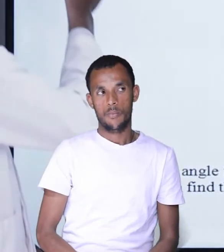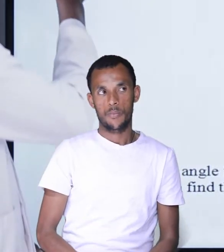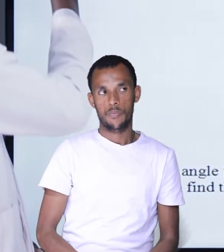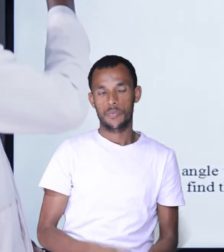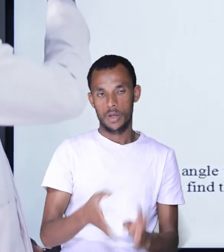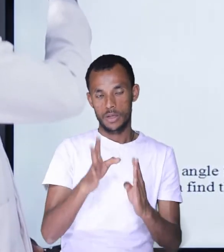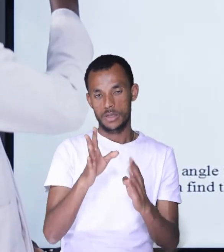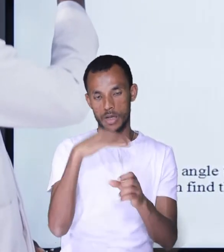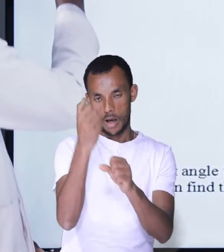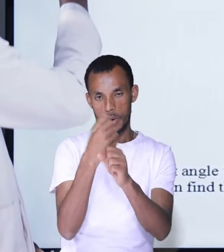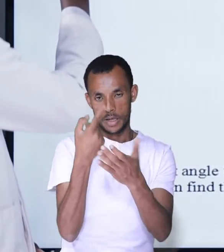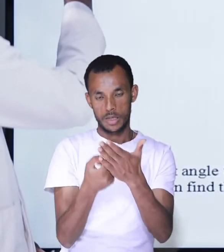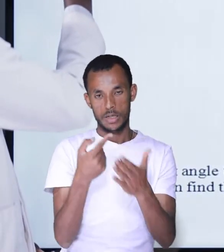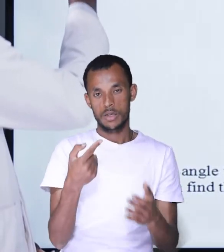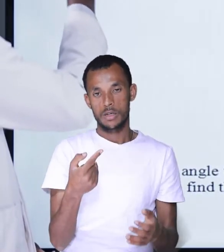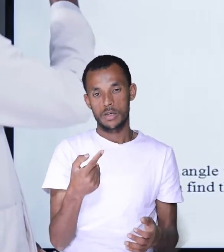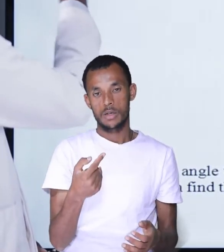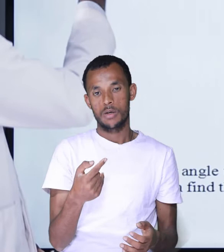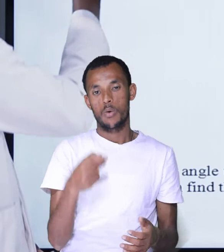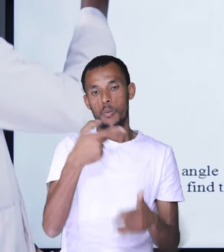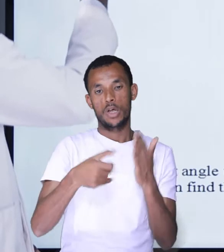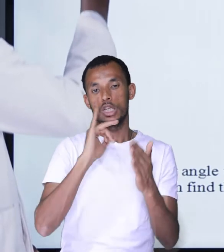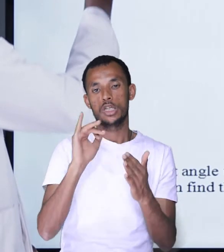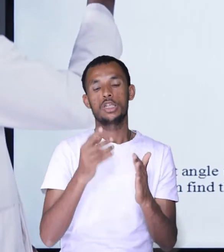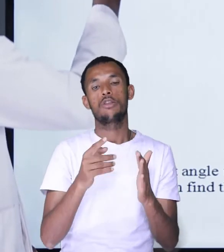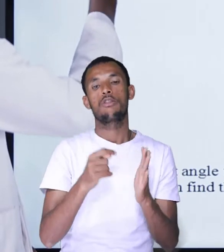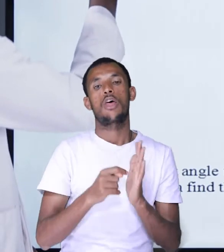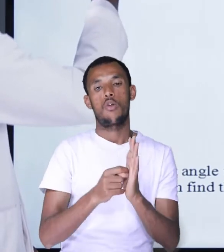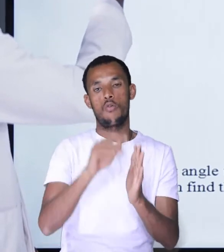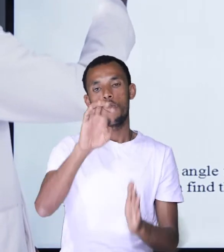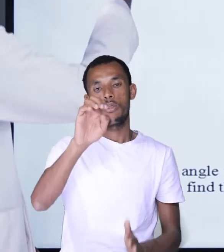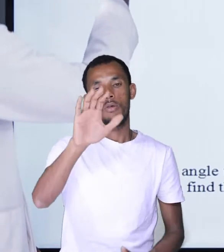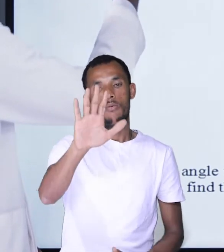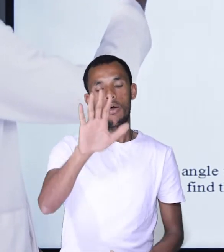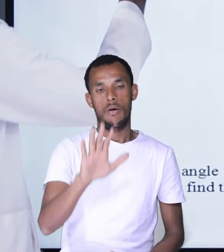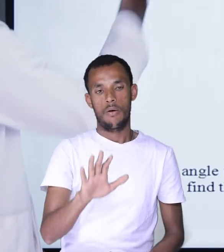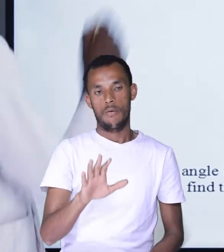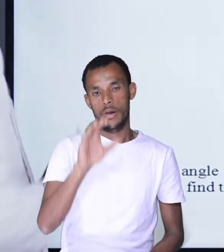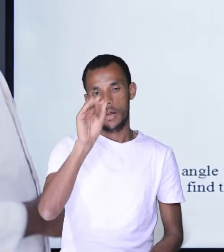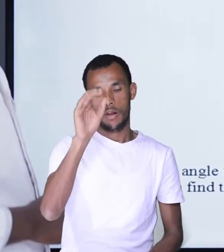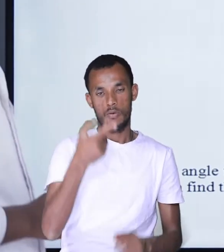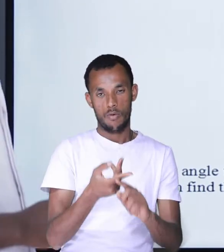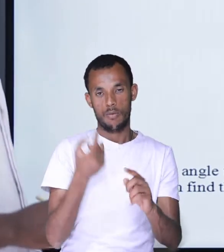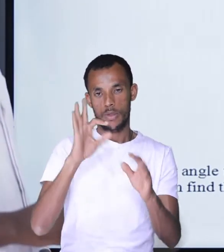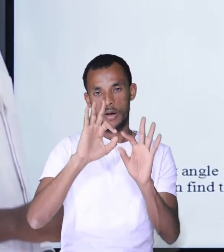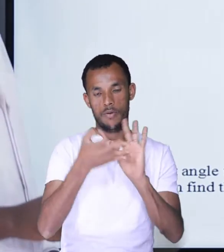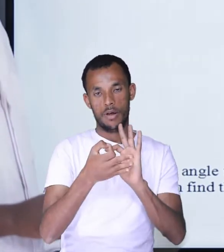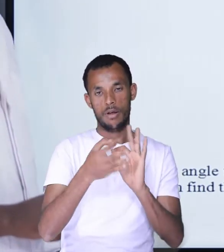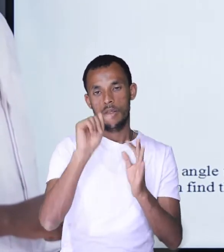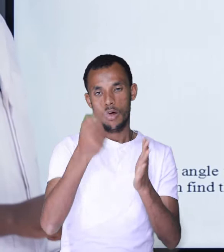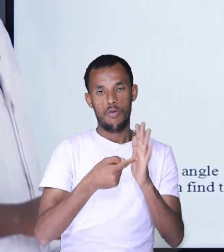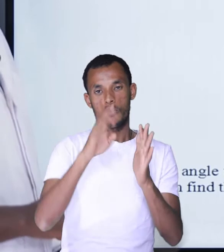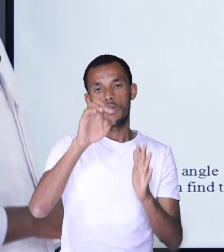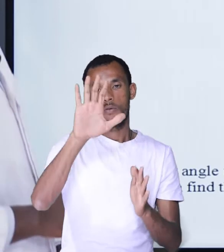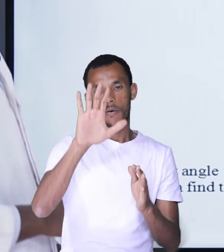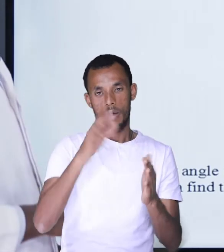So let's apply this. What is tan of 45 degree? From the definition, tan 45 degree